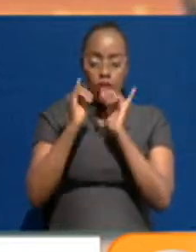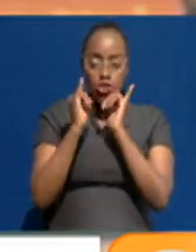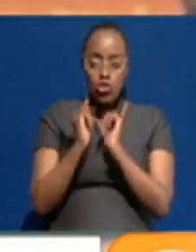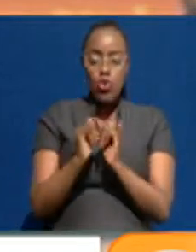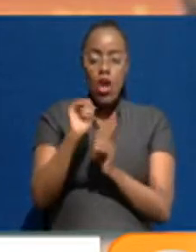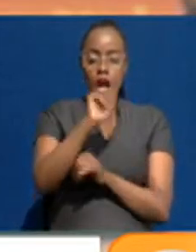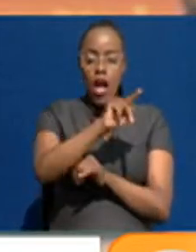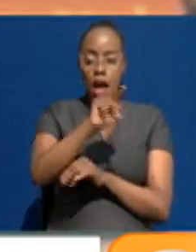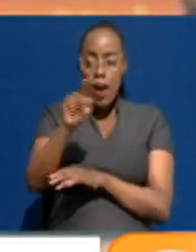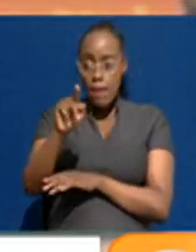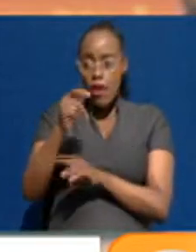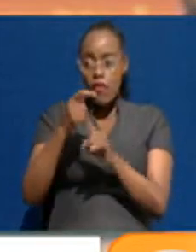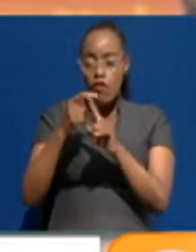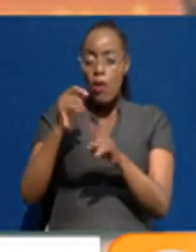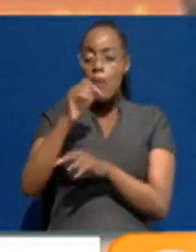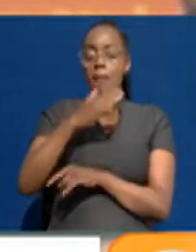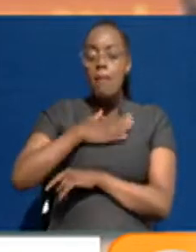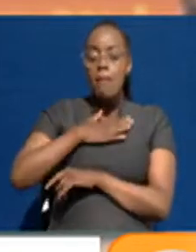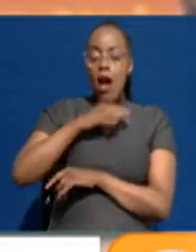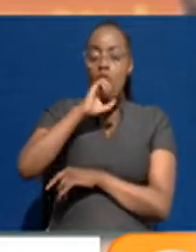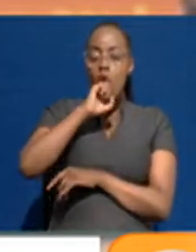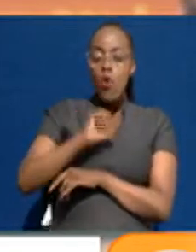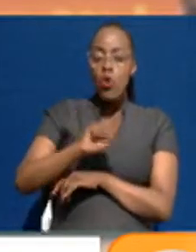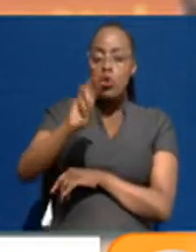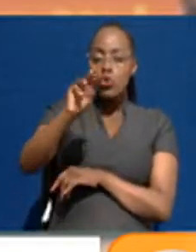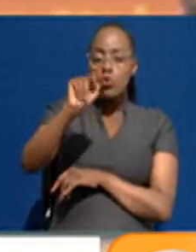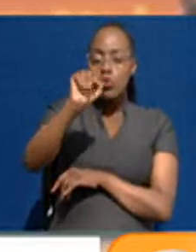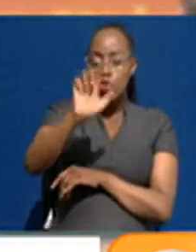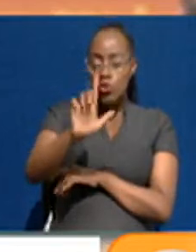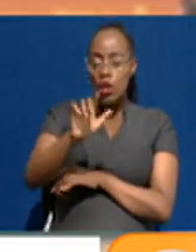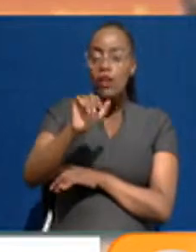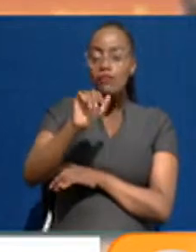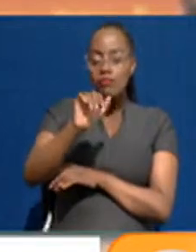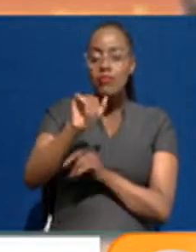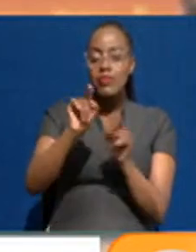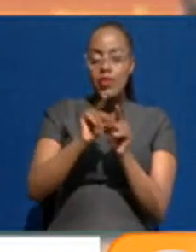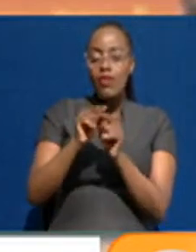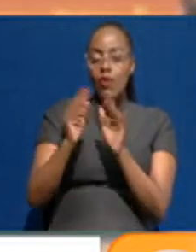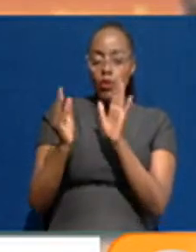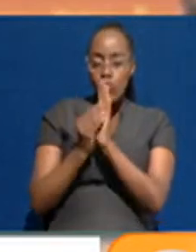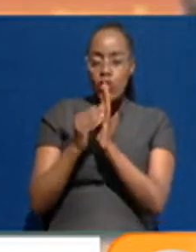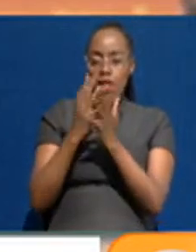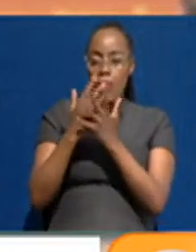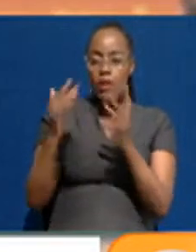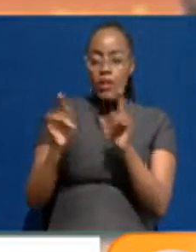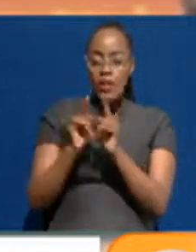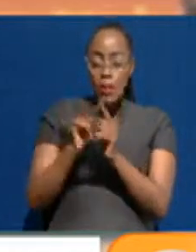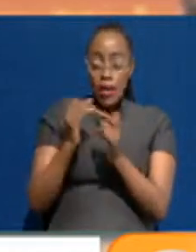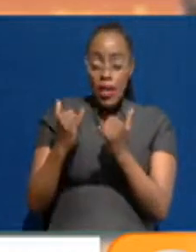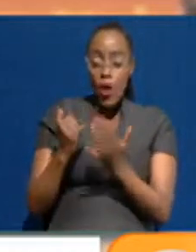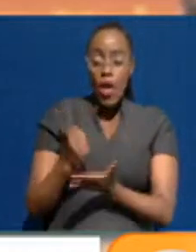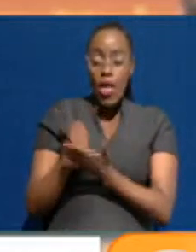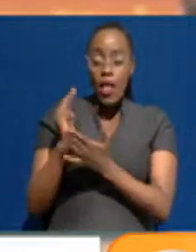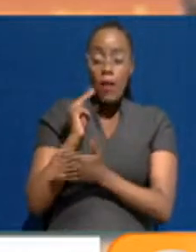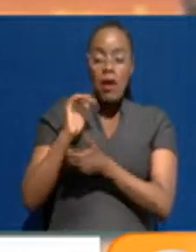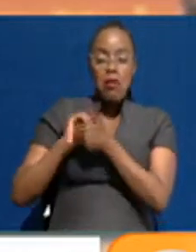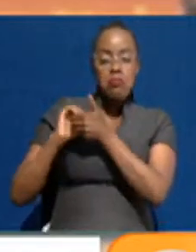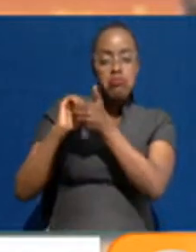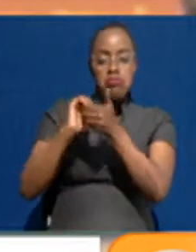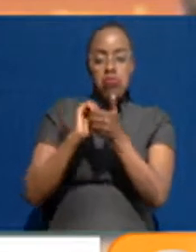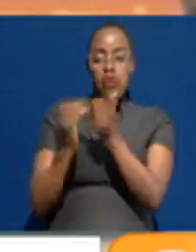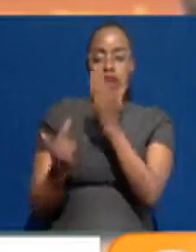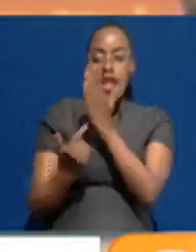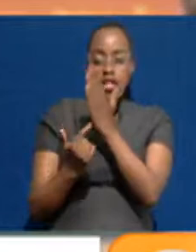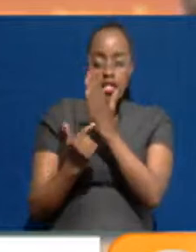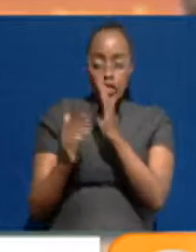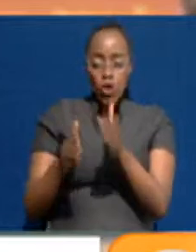application. It's called My Old Mutual App. We will continue to load it with products. It is now helping us engage digitally